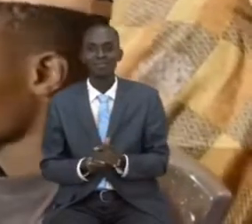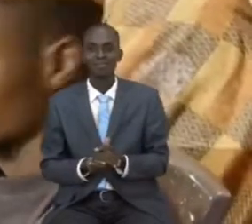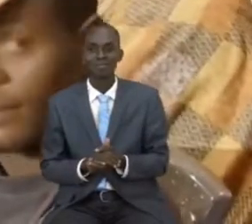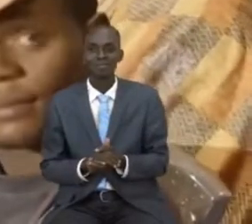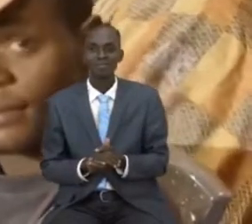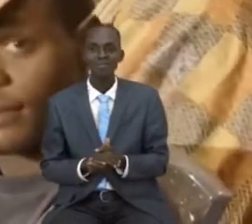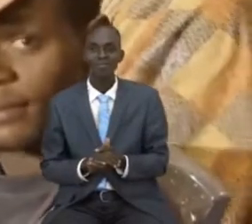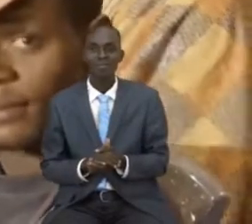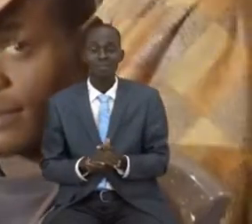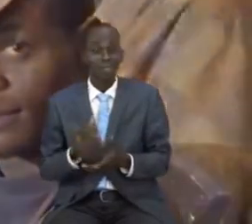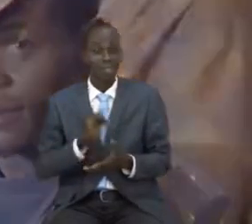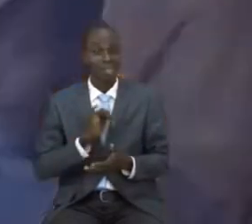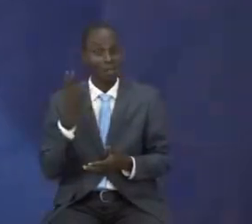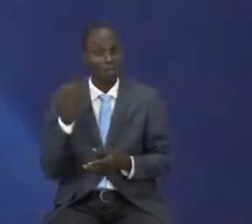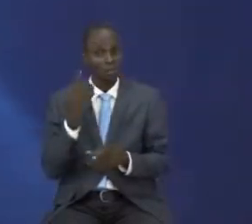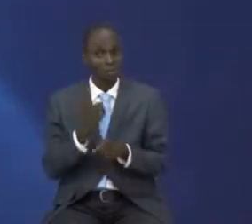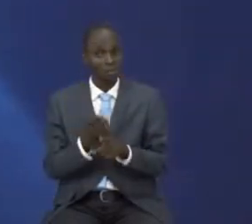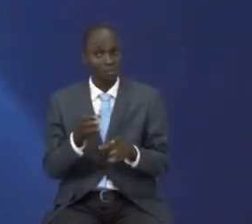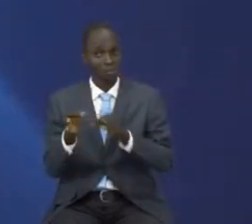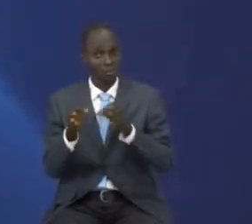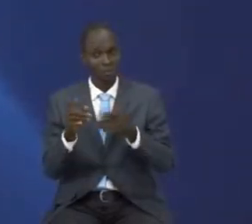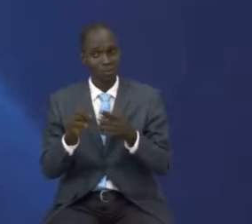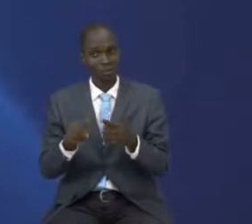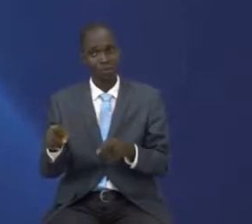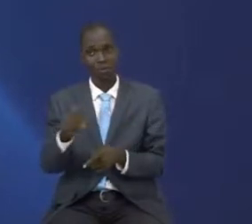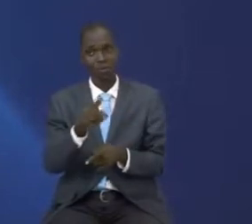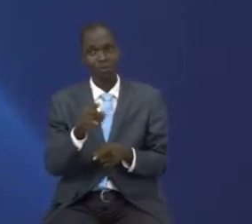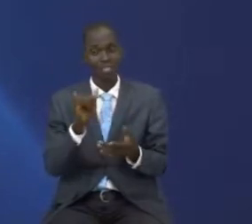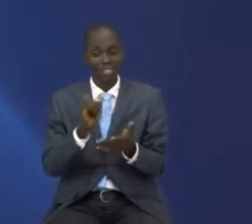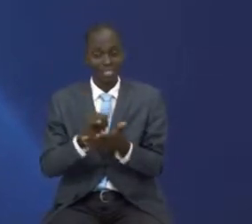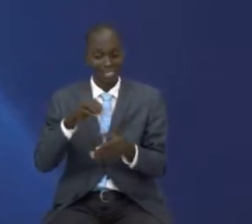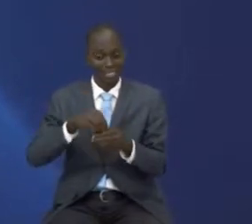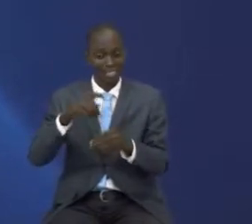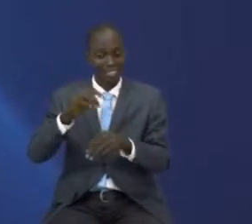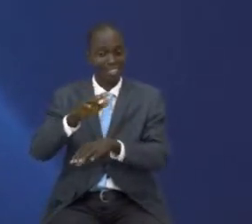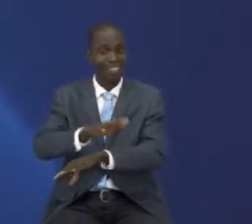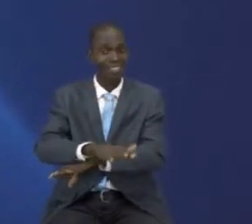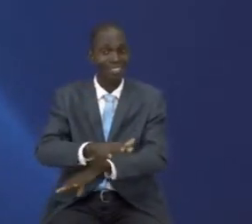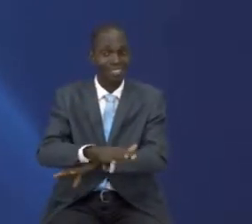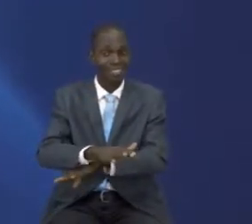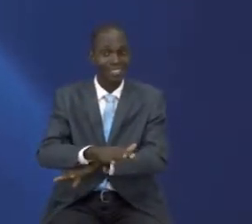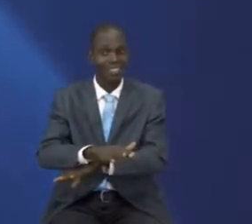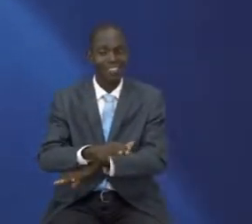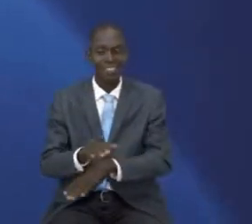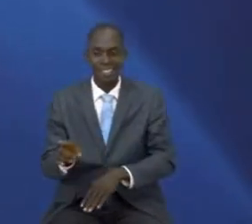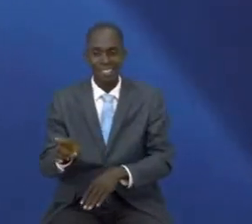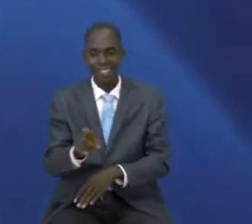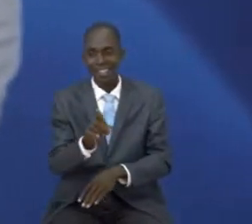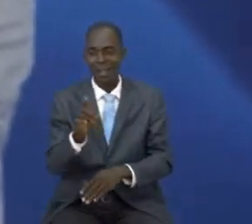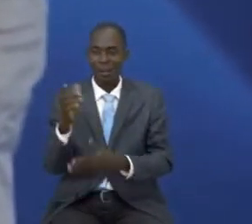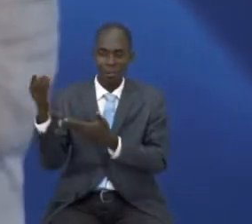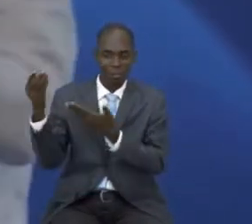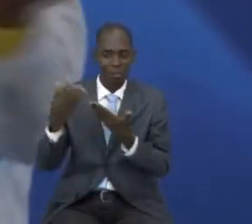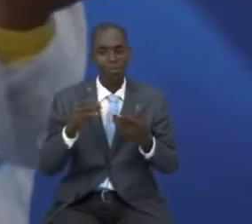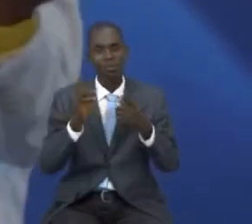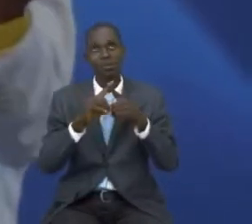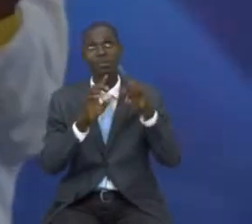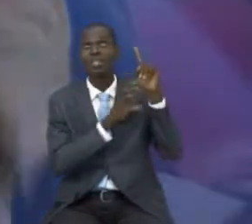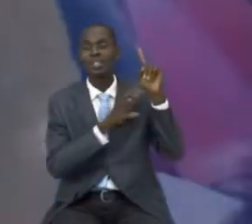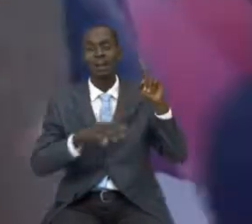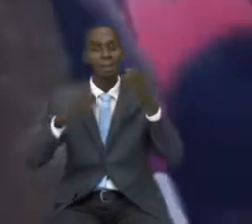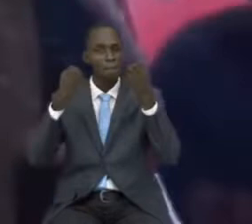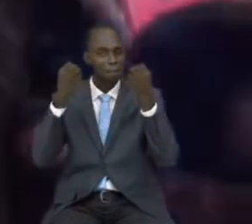I was just telling you that in the evening, they brought to Christ